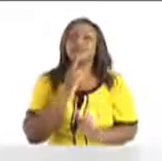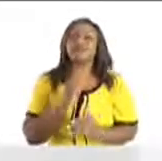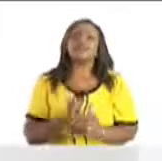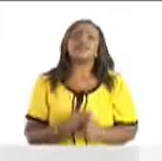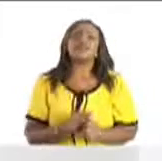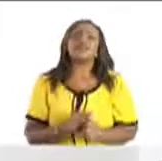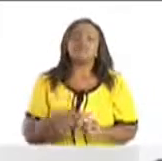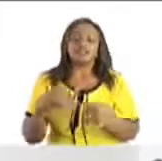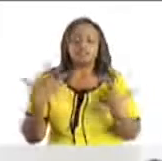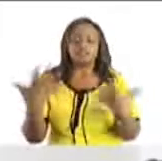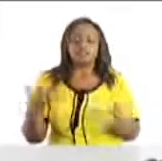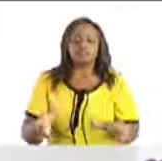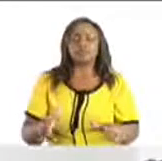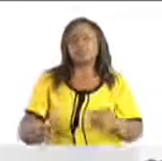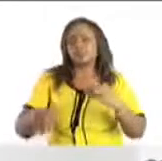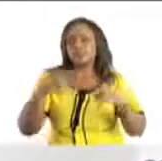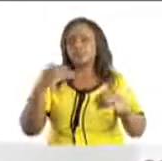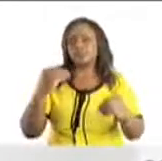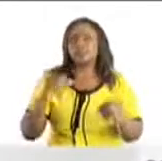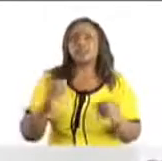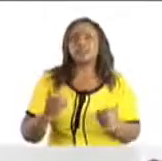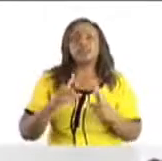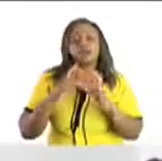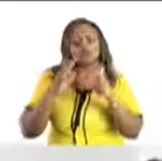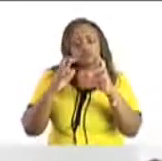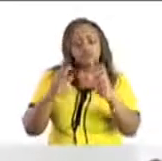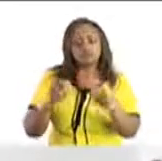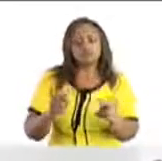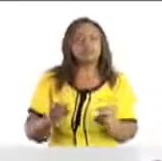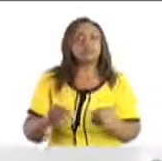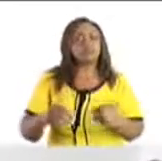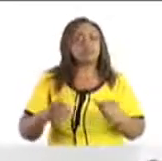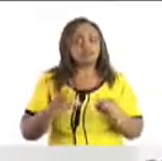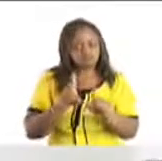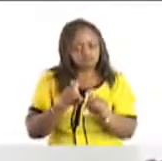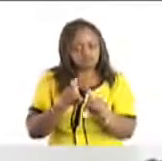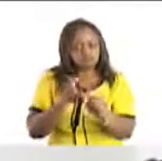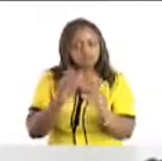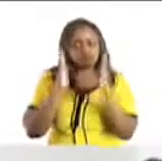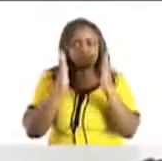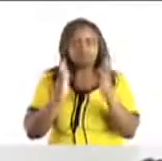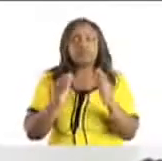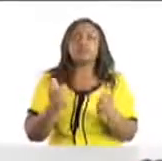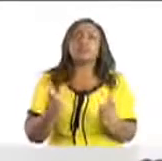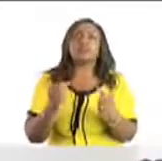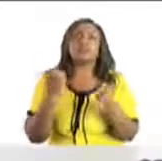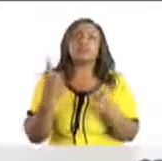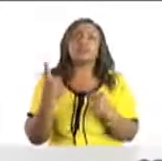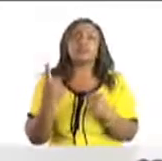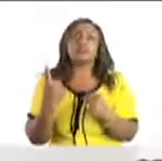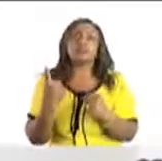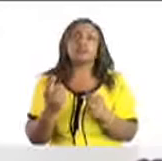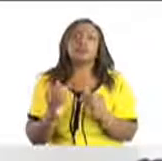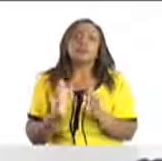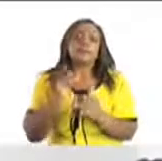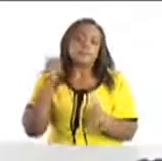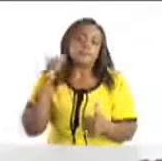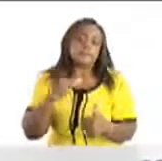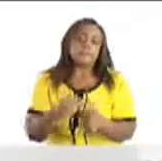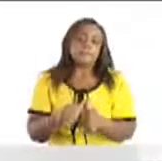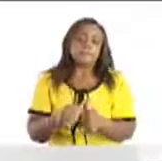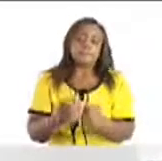This is the end of our lesson. I hope you enjoyed the lesson and understand it very well. Remember